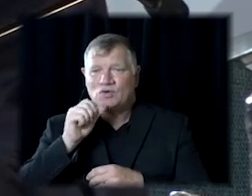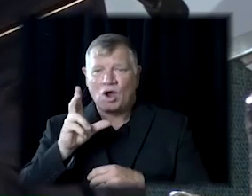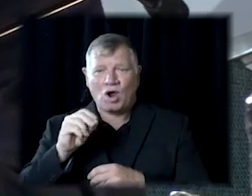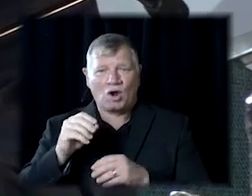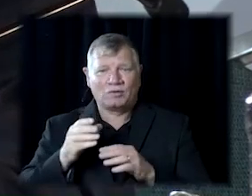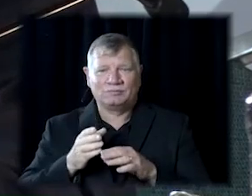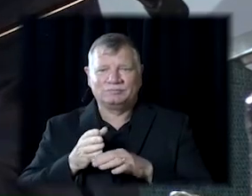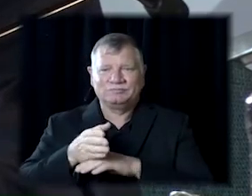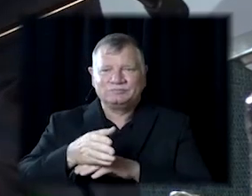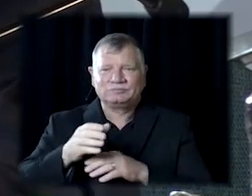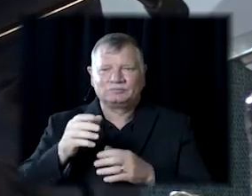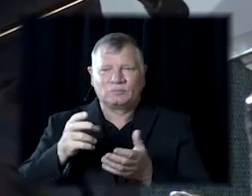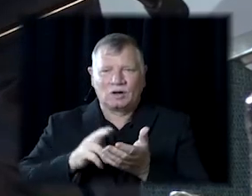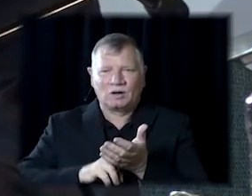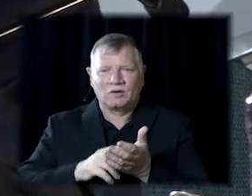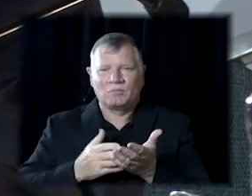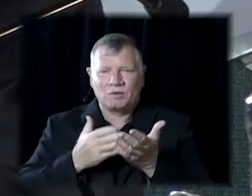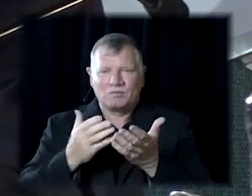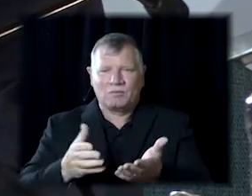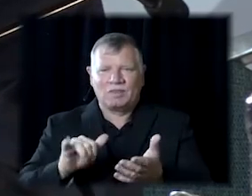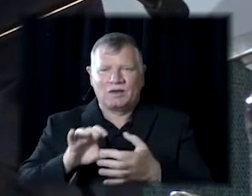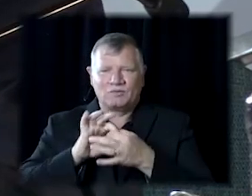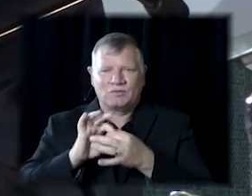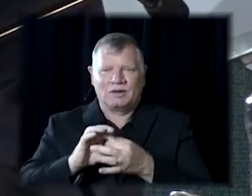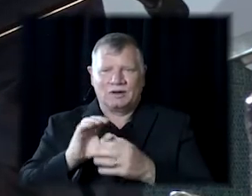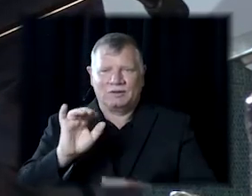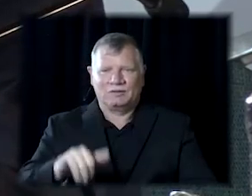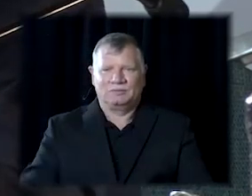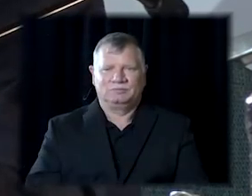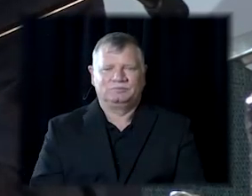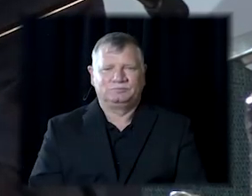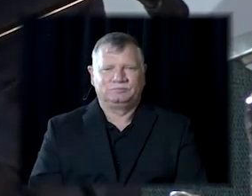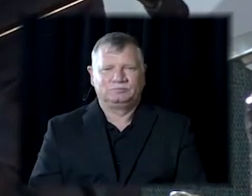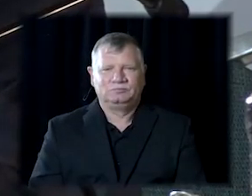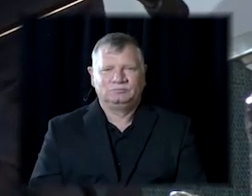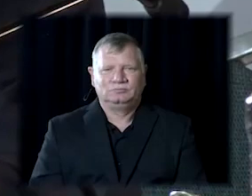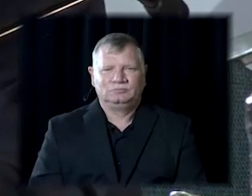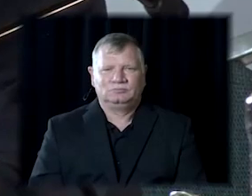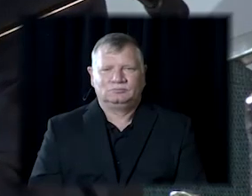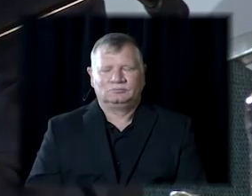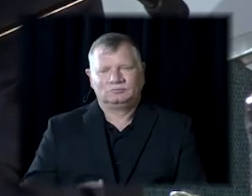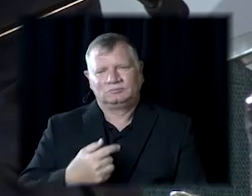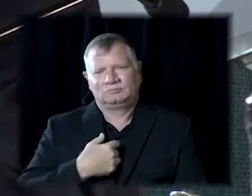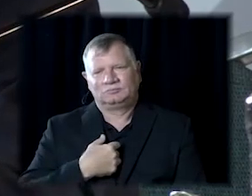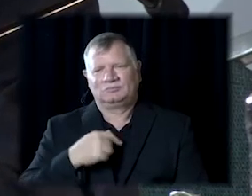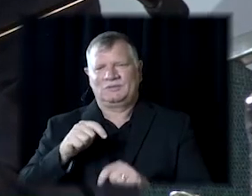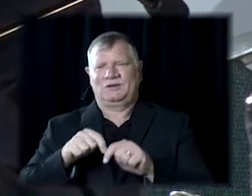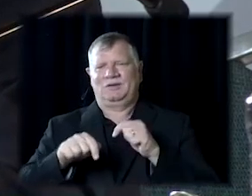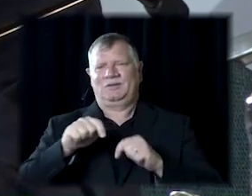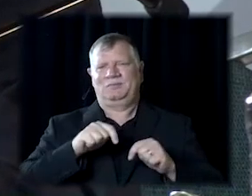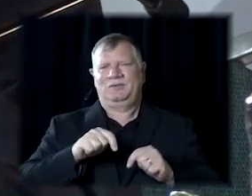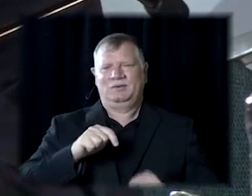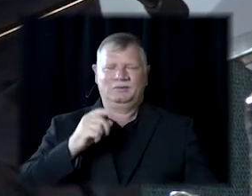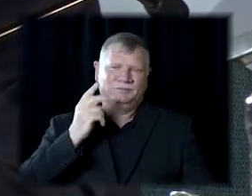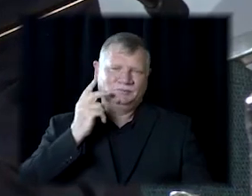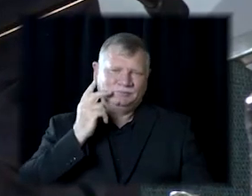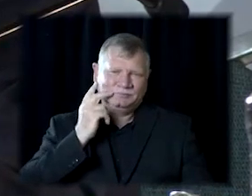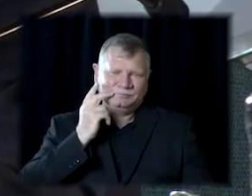the contract provides that it's related to. I think as we step back from this